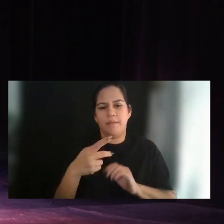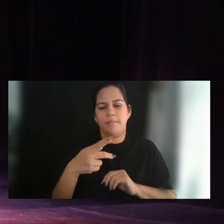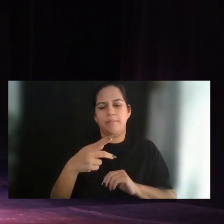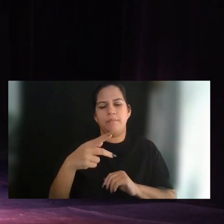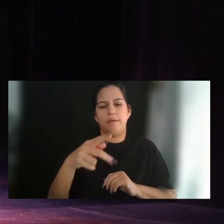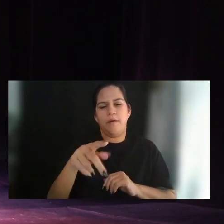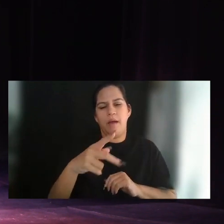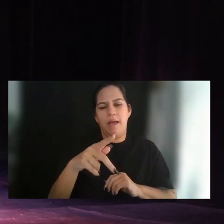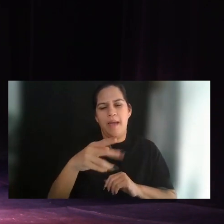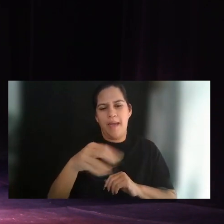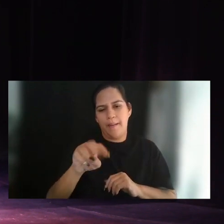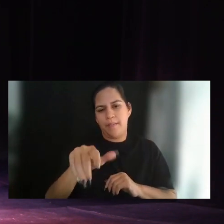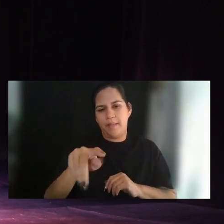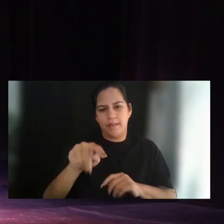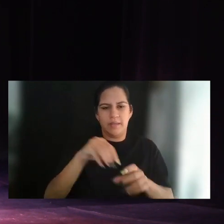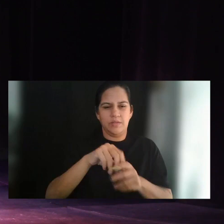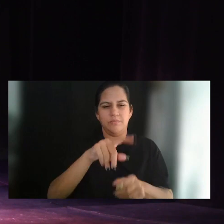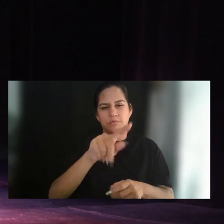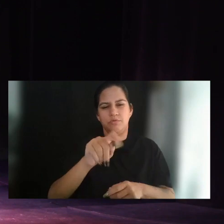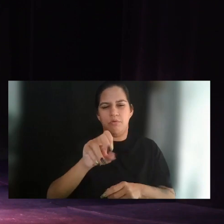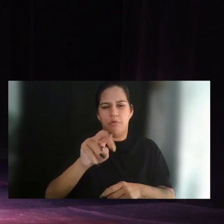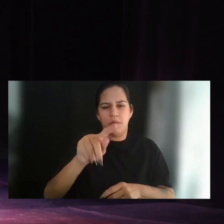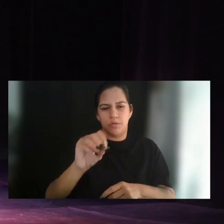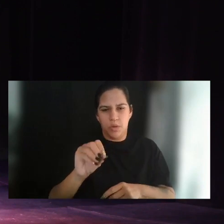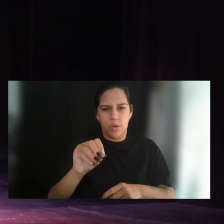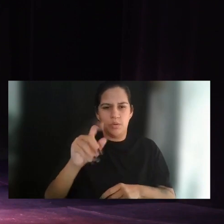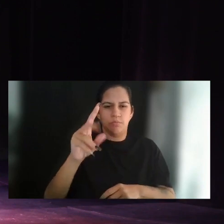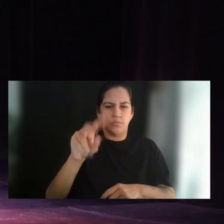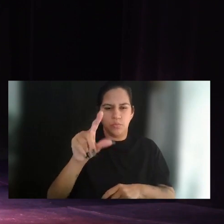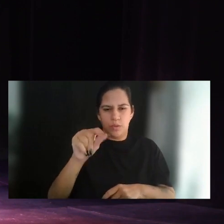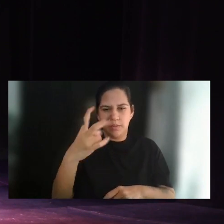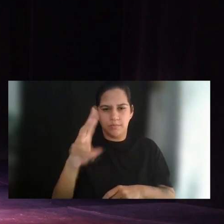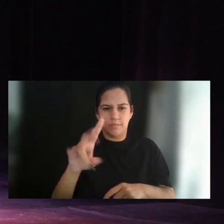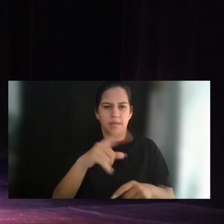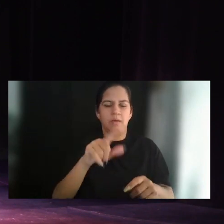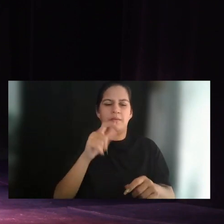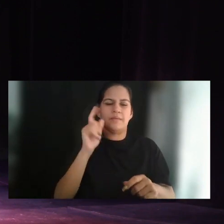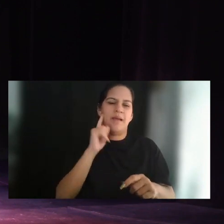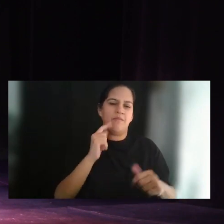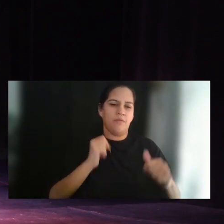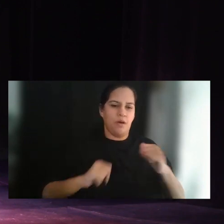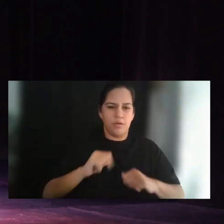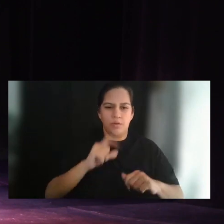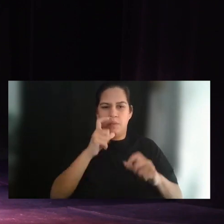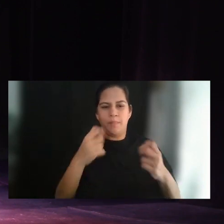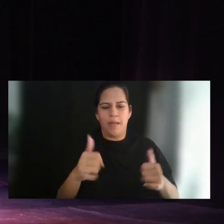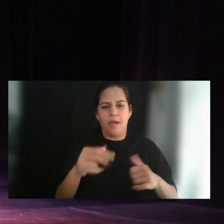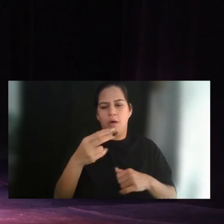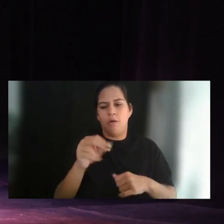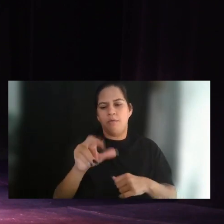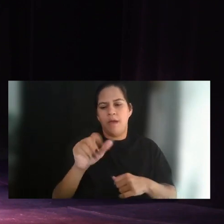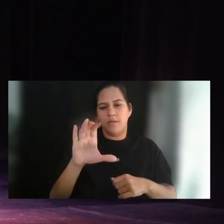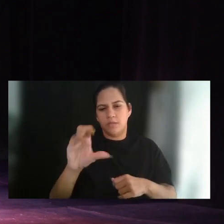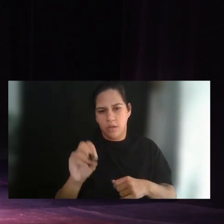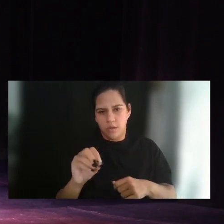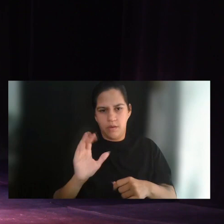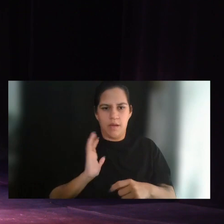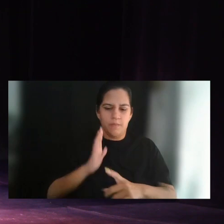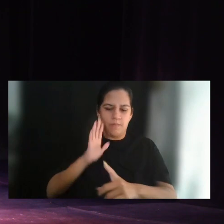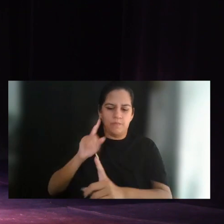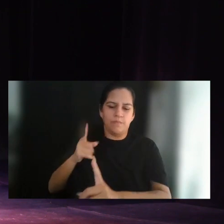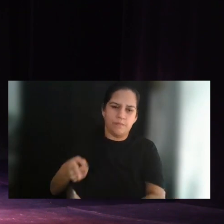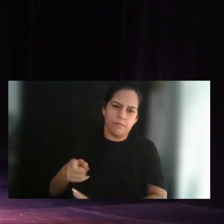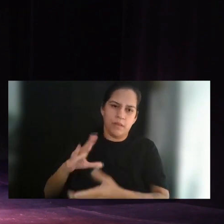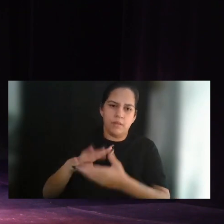The production featured a deaf artist, Don Janney Burley, who played Horatio, and our adaptation centered Horatio as the primary storyteller.